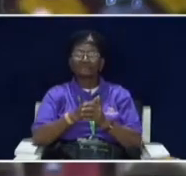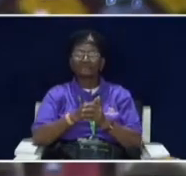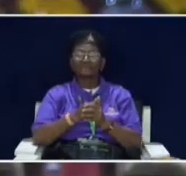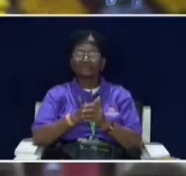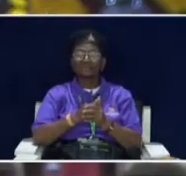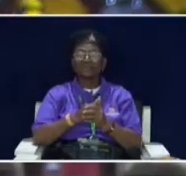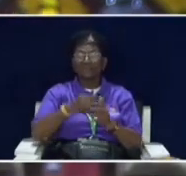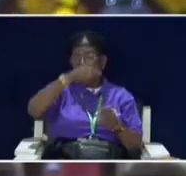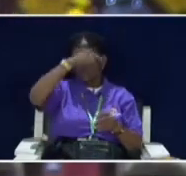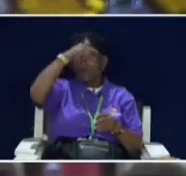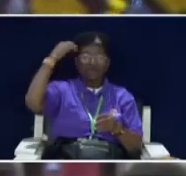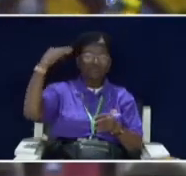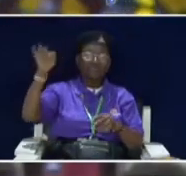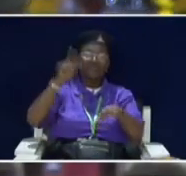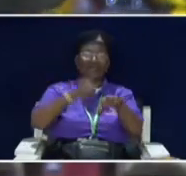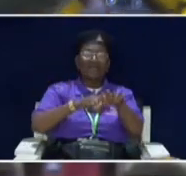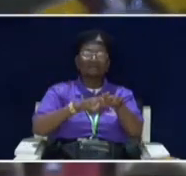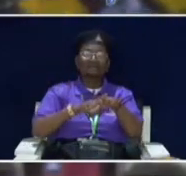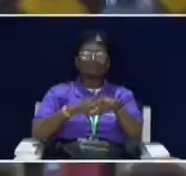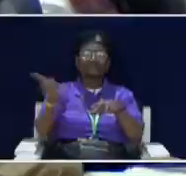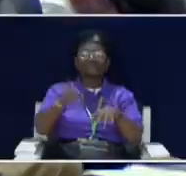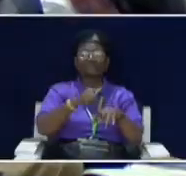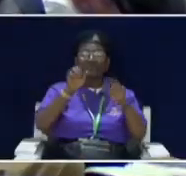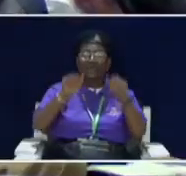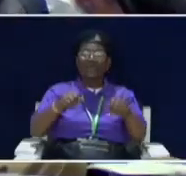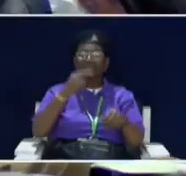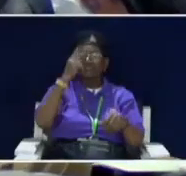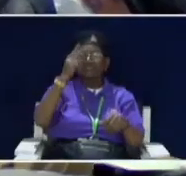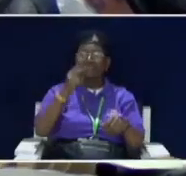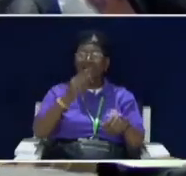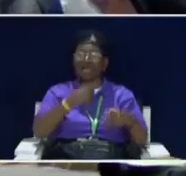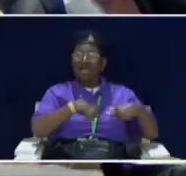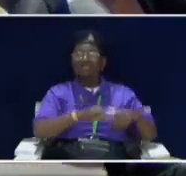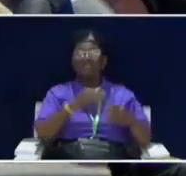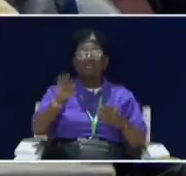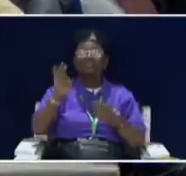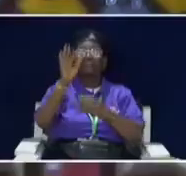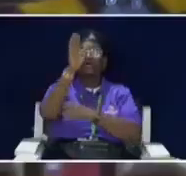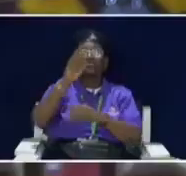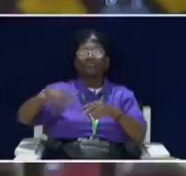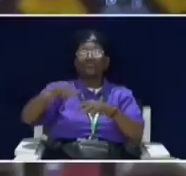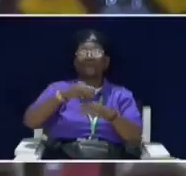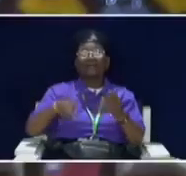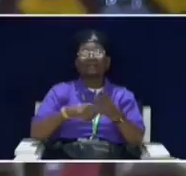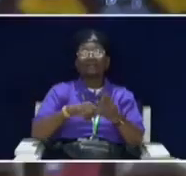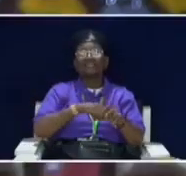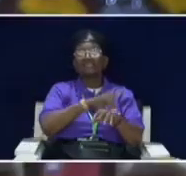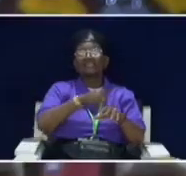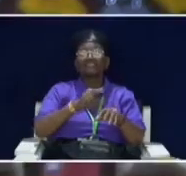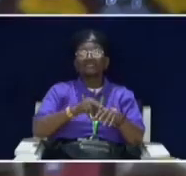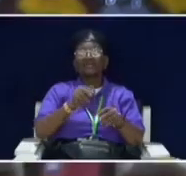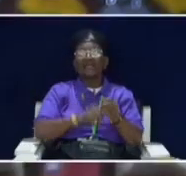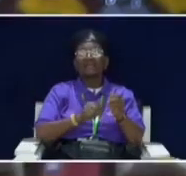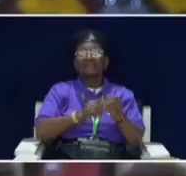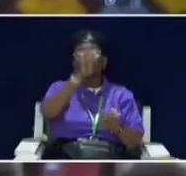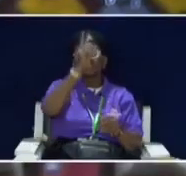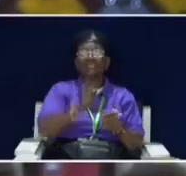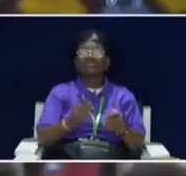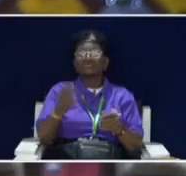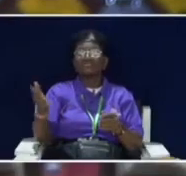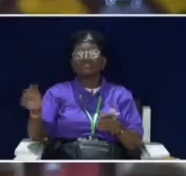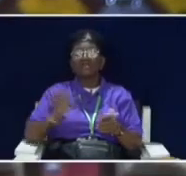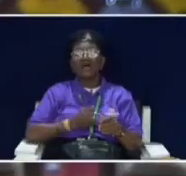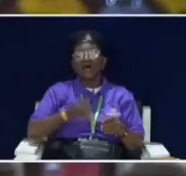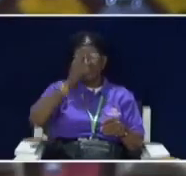Because of time. You can see the hand of God over this mission. Every single theme our Father and the Lord has given